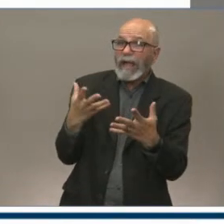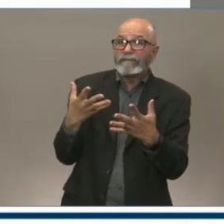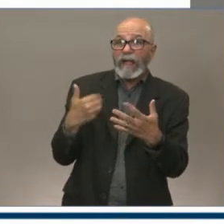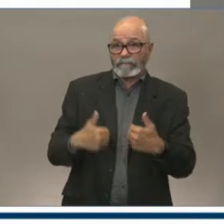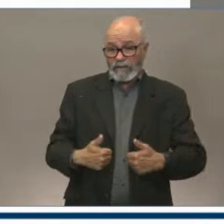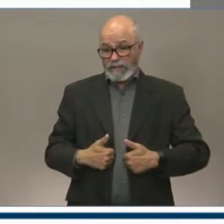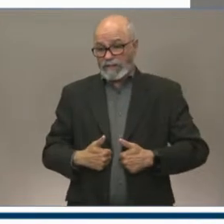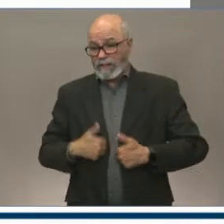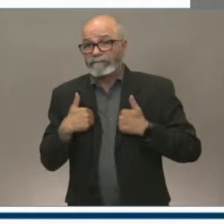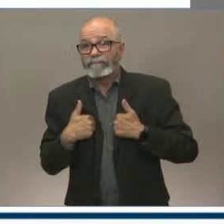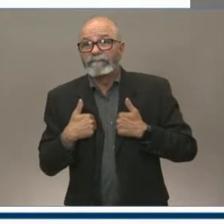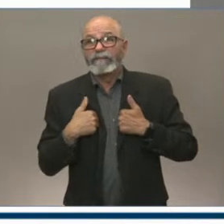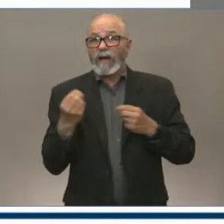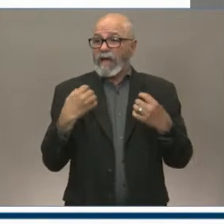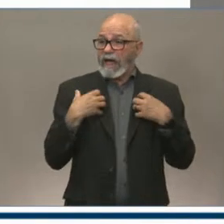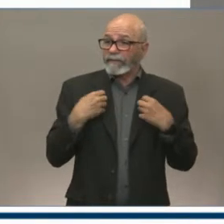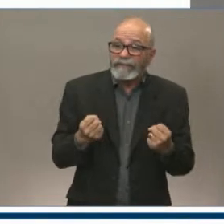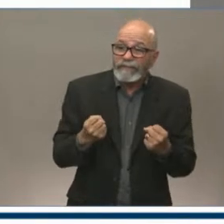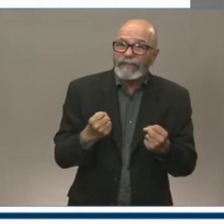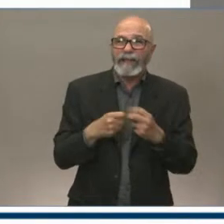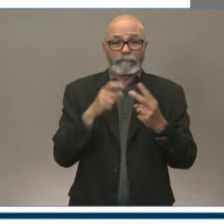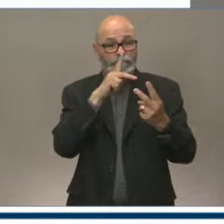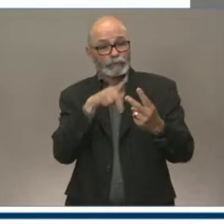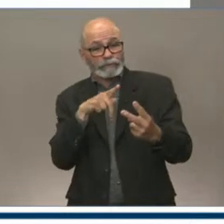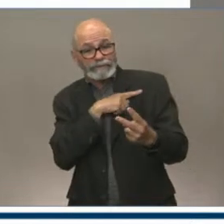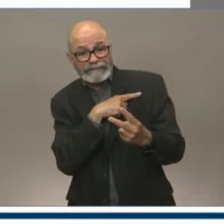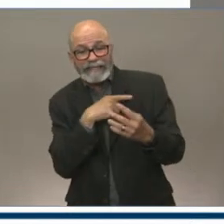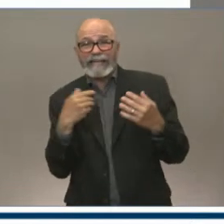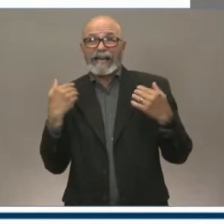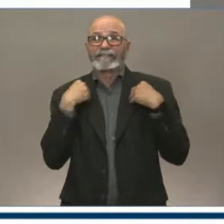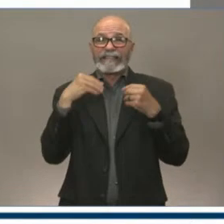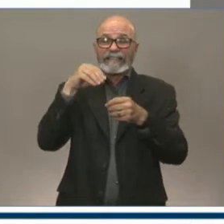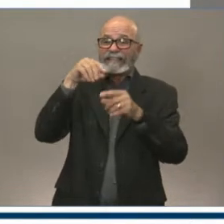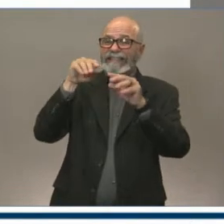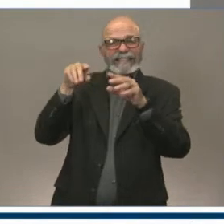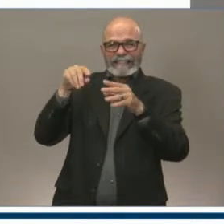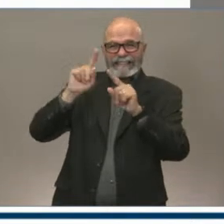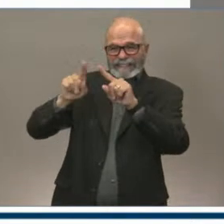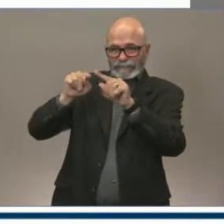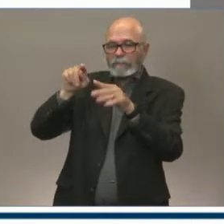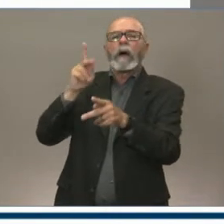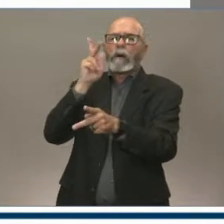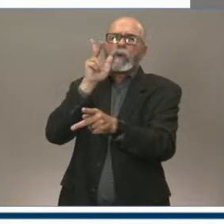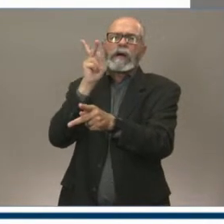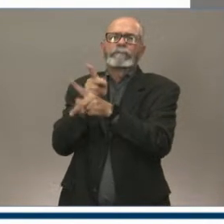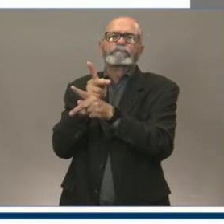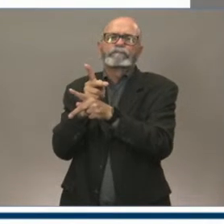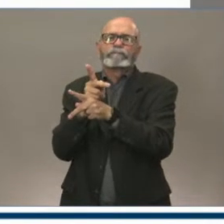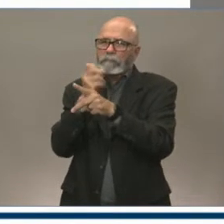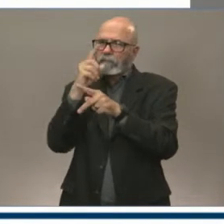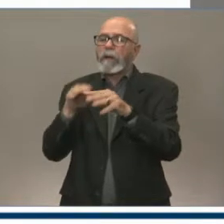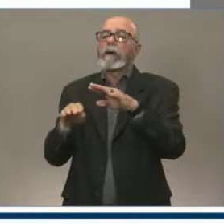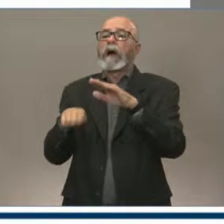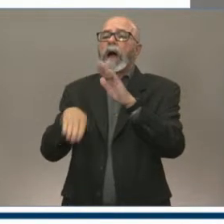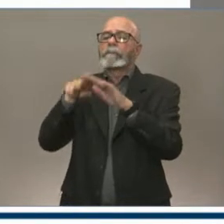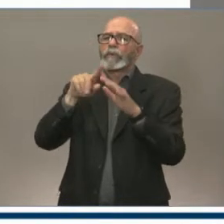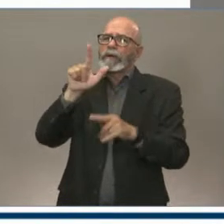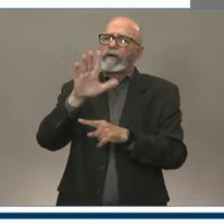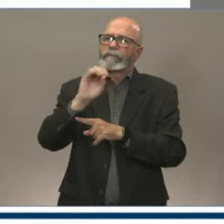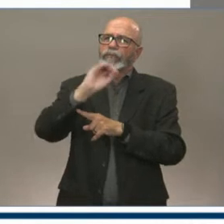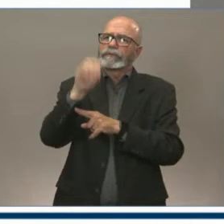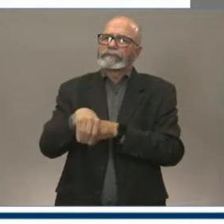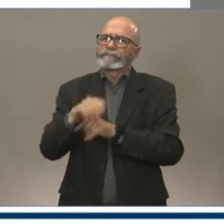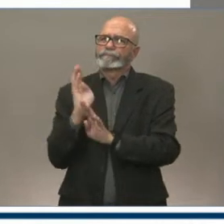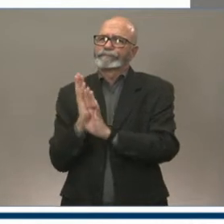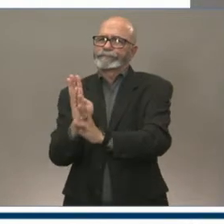safety. So these stores can remain open at 25% capacity and include those that